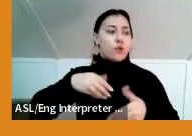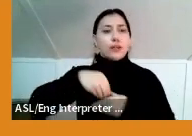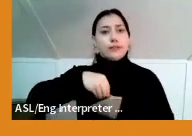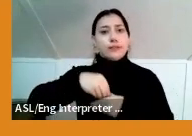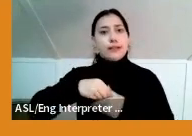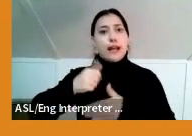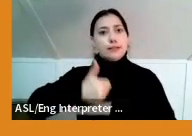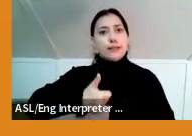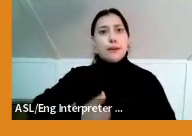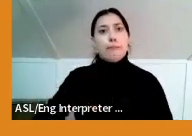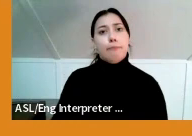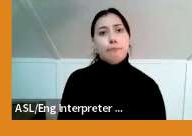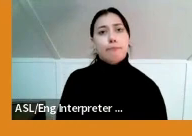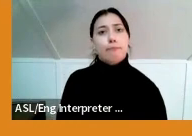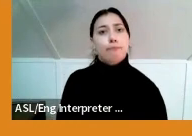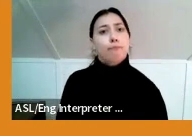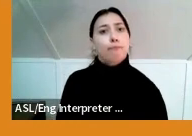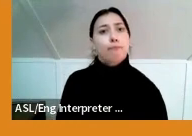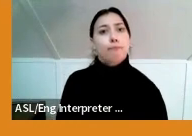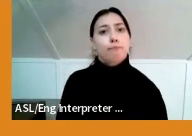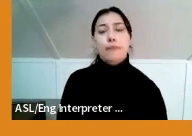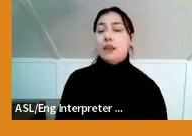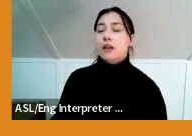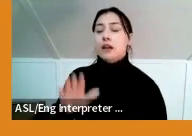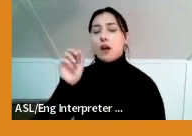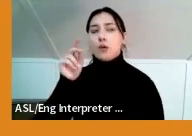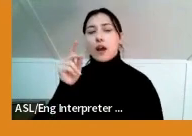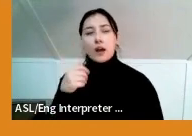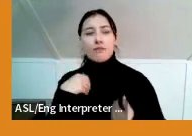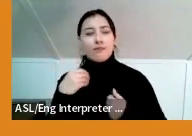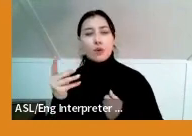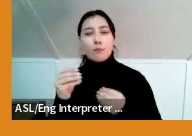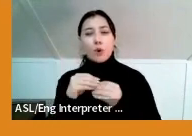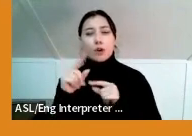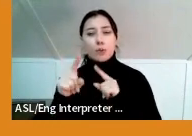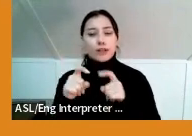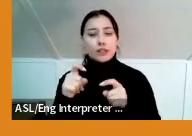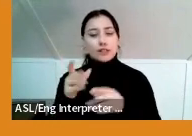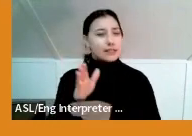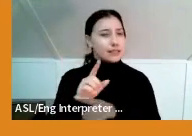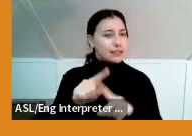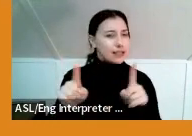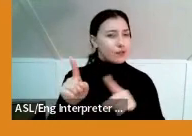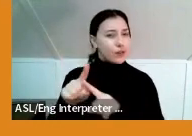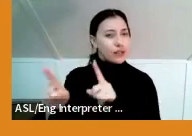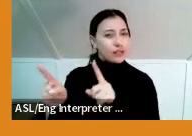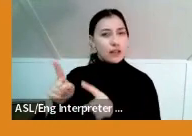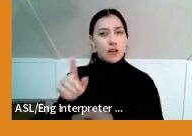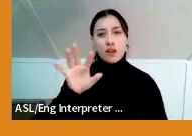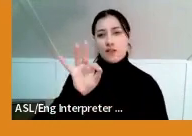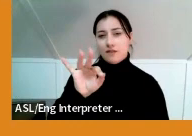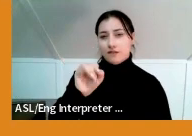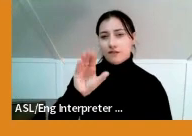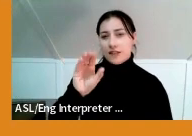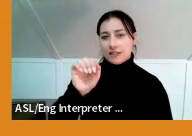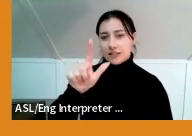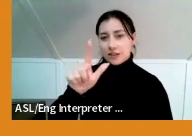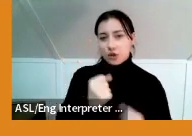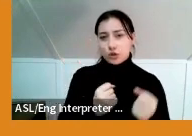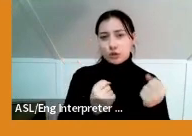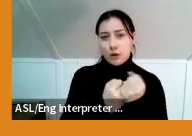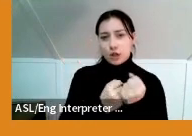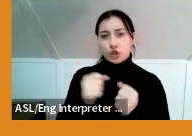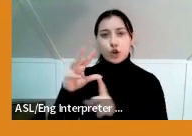And then we did just have a lot of questions, again, asking for clarification on the difference between a fiscal sponsor and a cultural affiliate again.